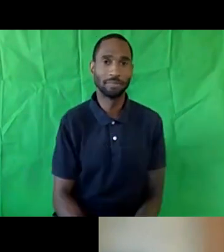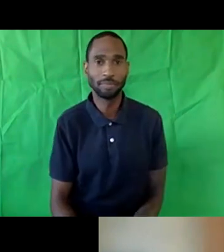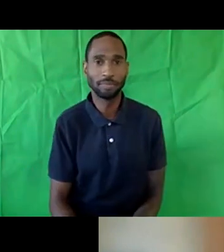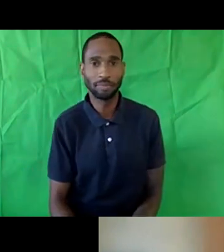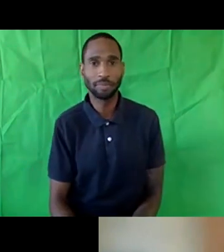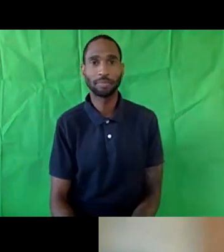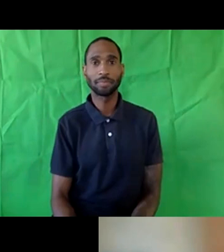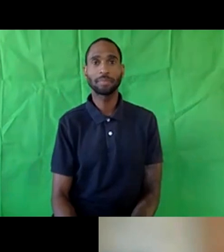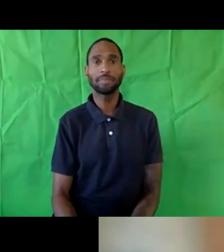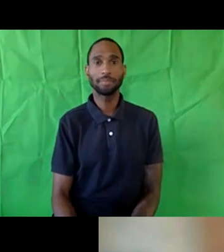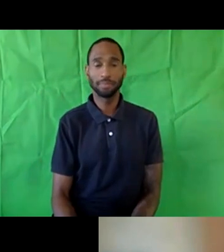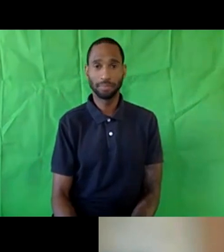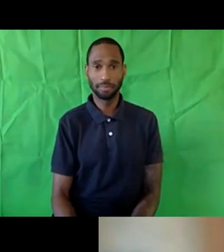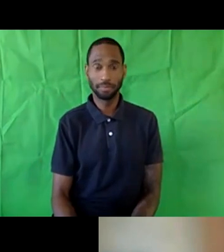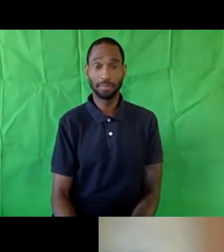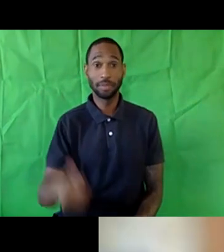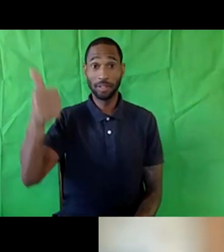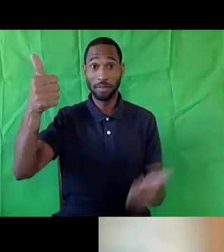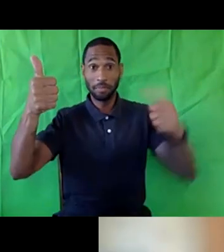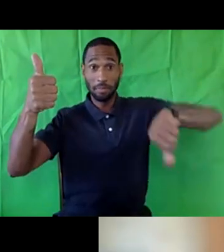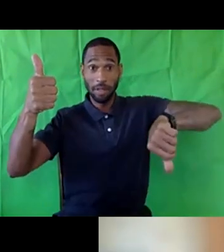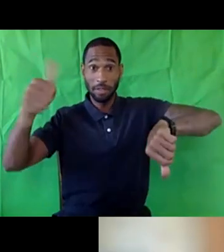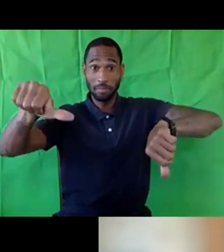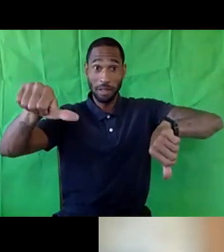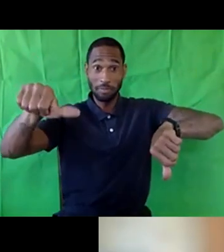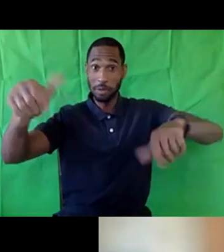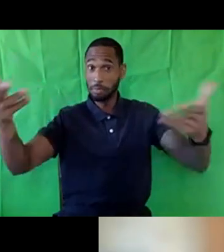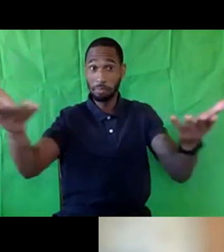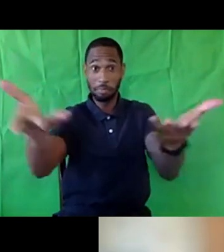Okay. Thumbs up, thumbs down, thumbs sideways from folks.